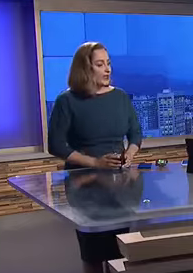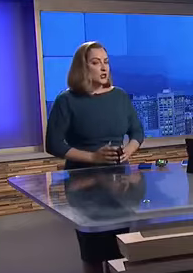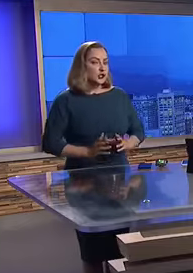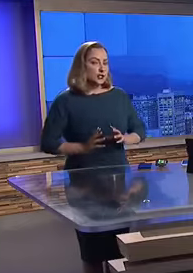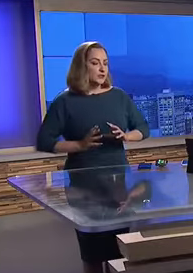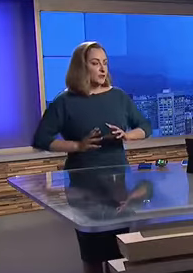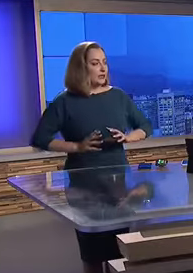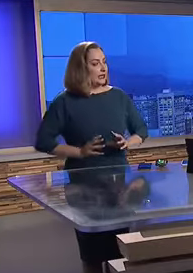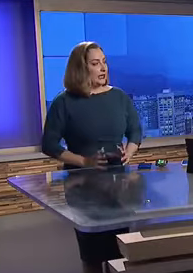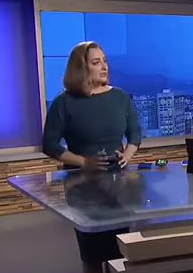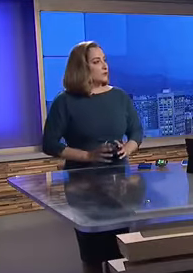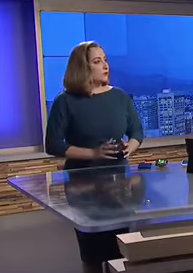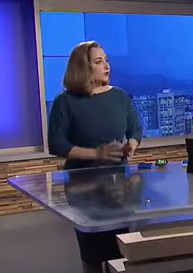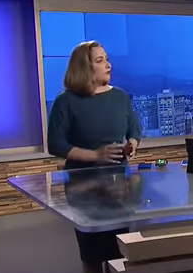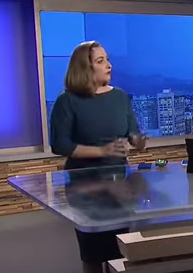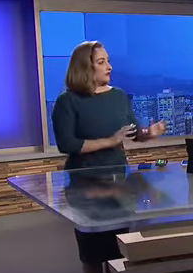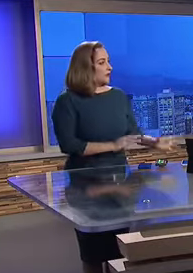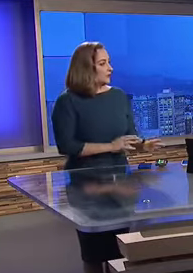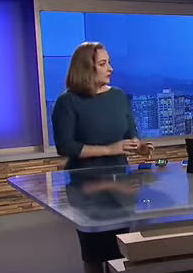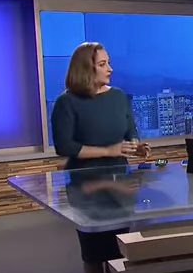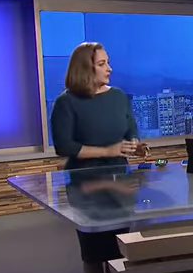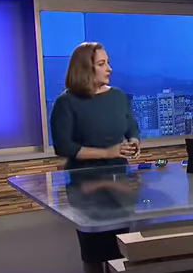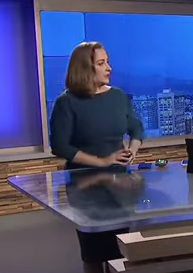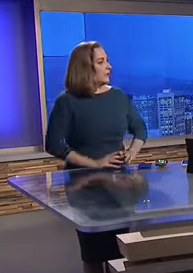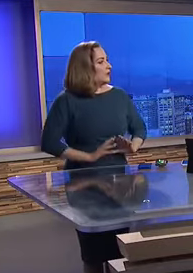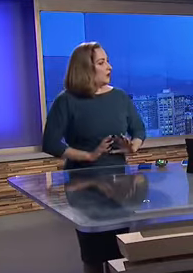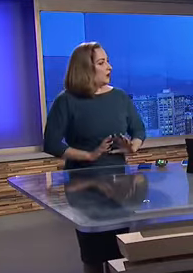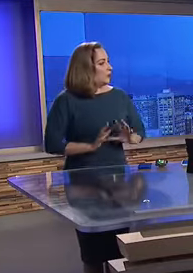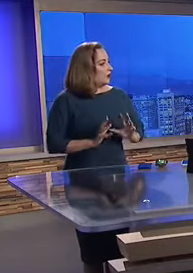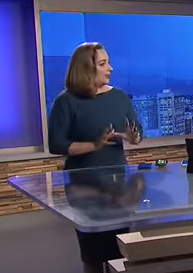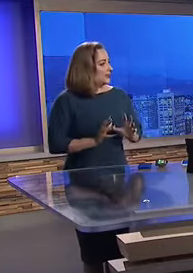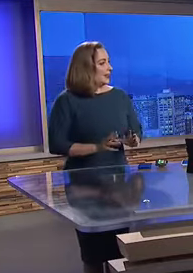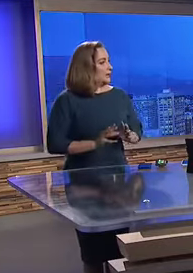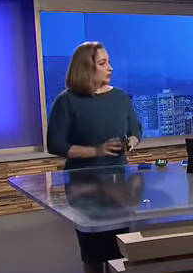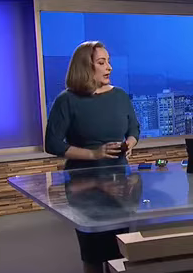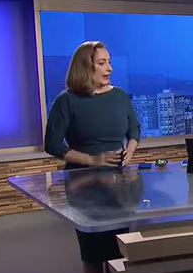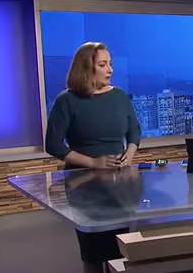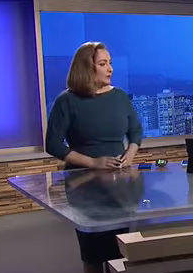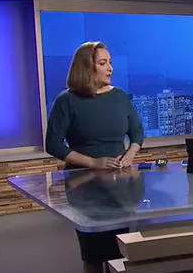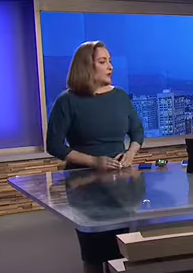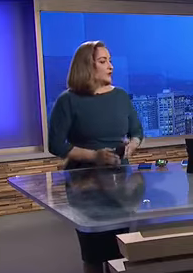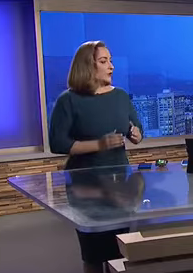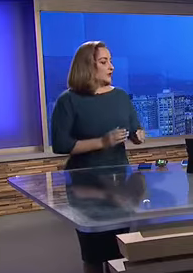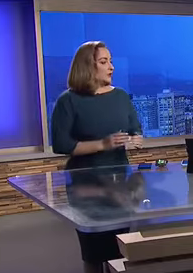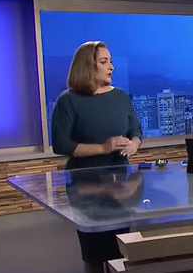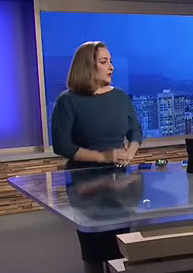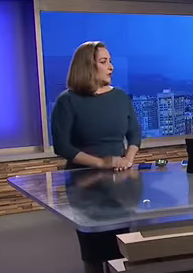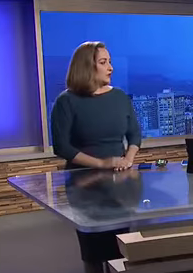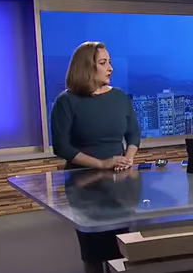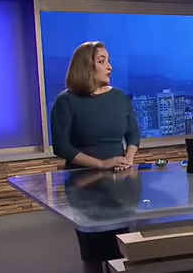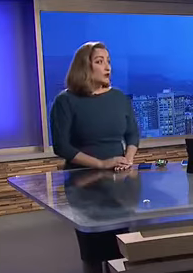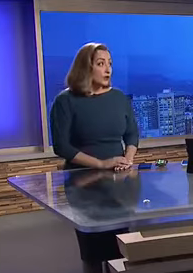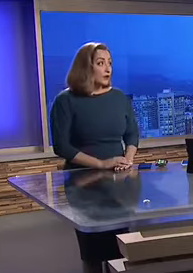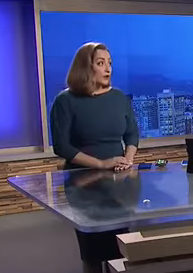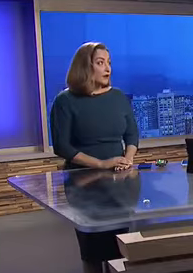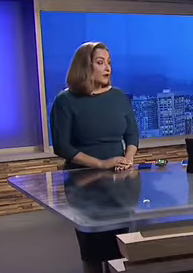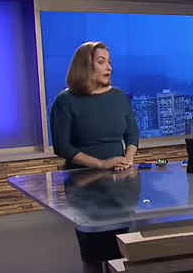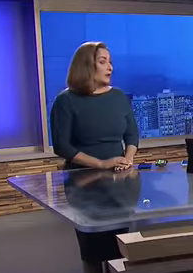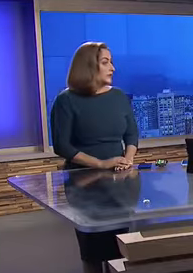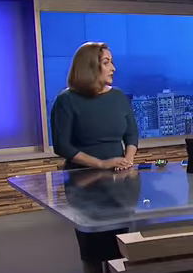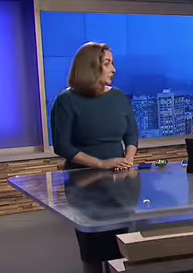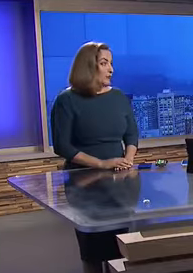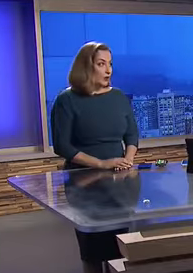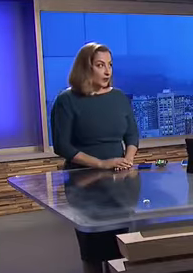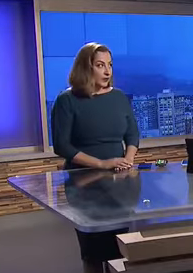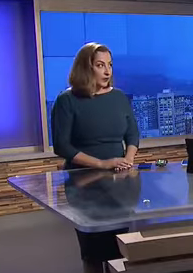say she has been less committal than Governor Inslee on what exactly is going to happen. And as far as SPD goes, their union